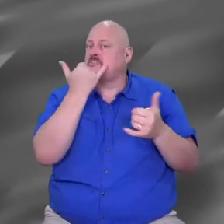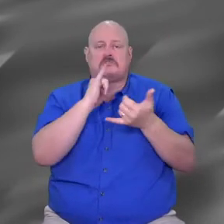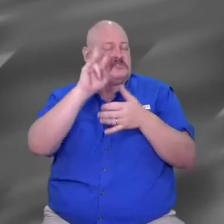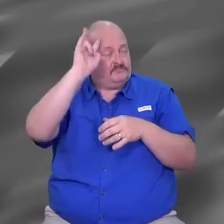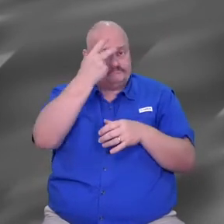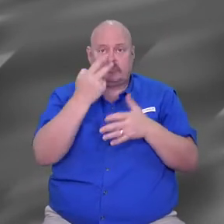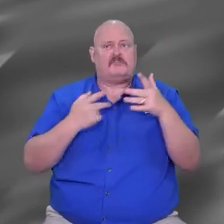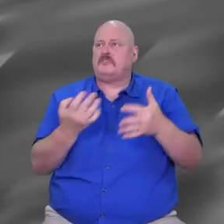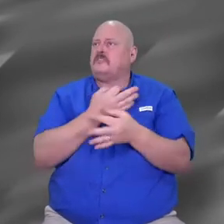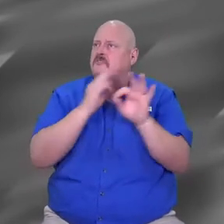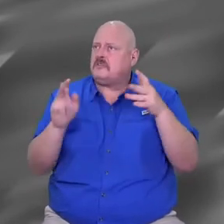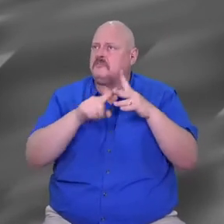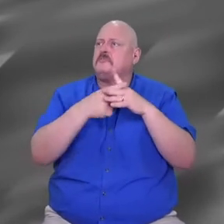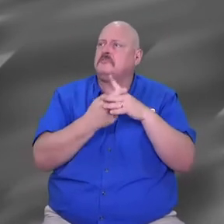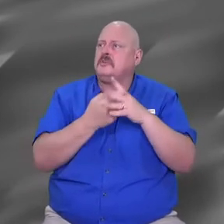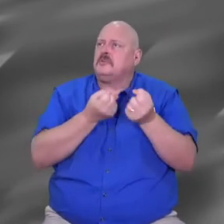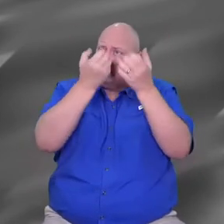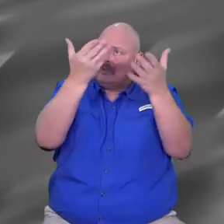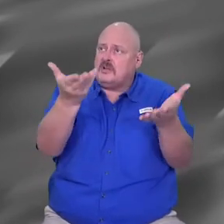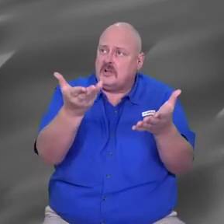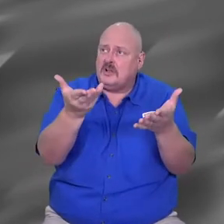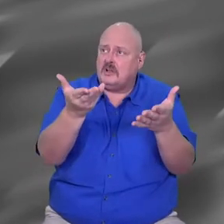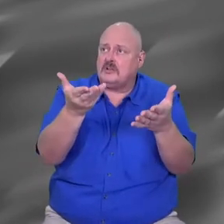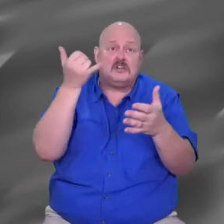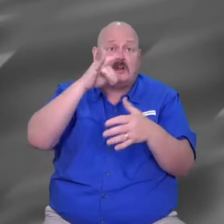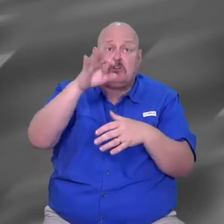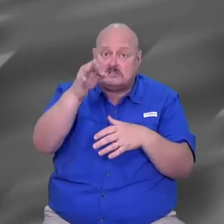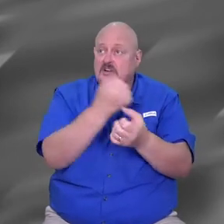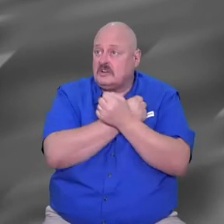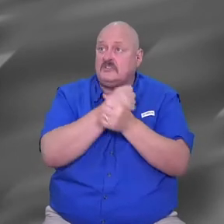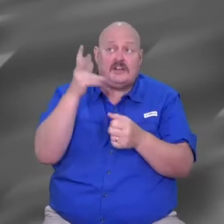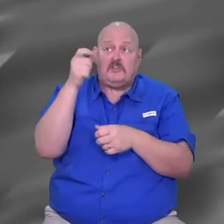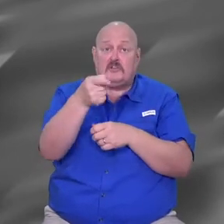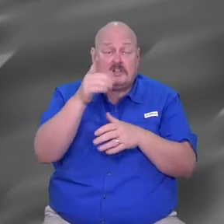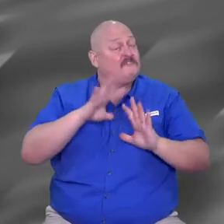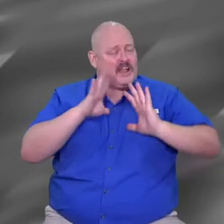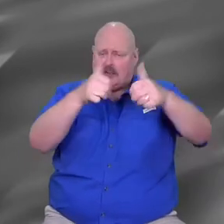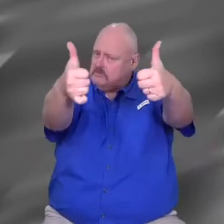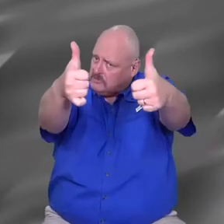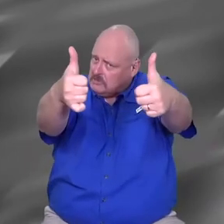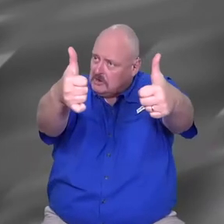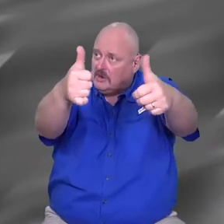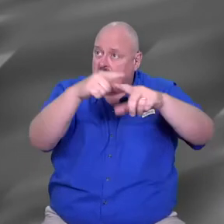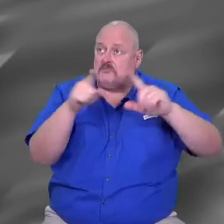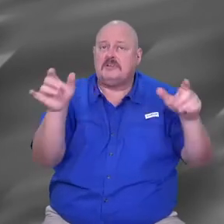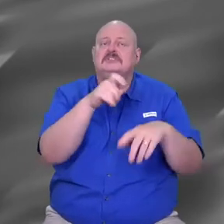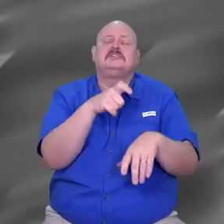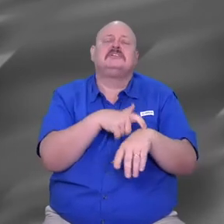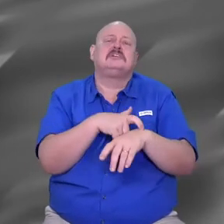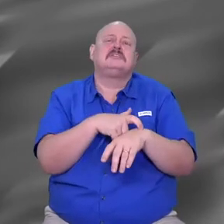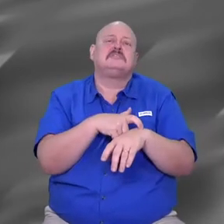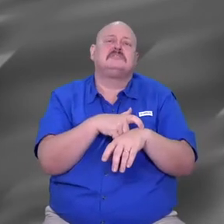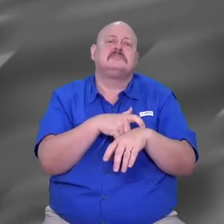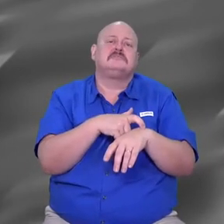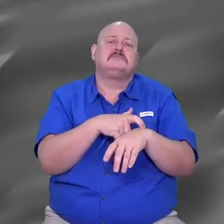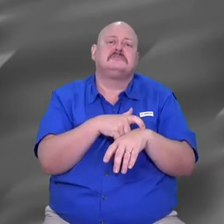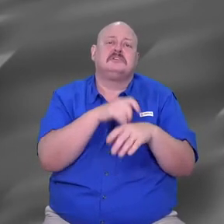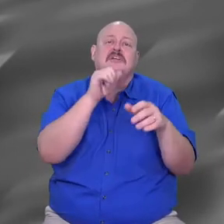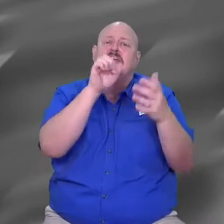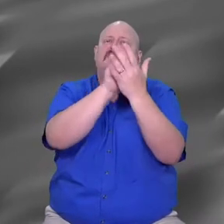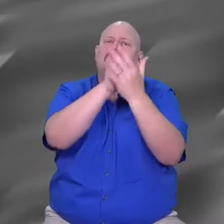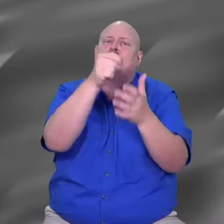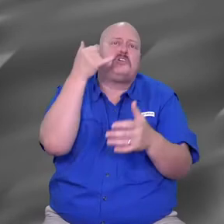Feel free when people begin to unload and say, hey, just call Jeff. He'd love to hear you. No, that's fine. But at the same time, if they've knocked on your door, if